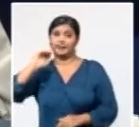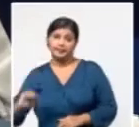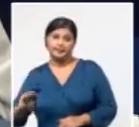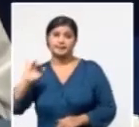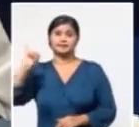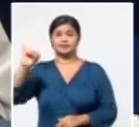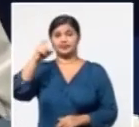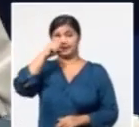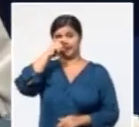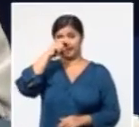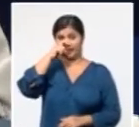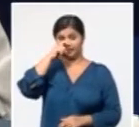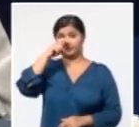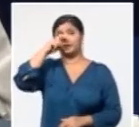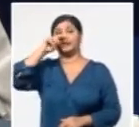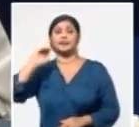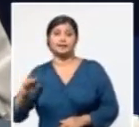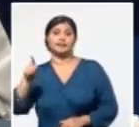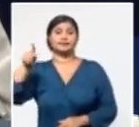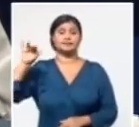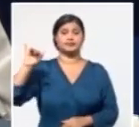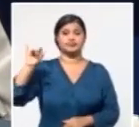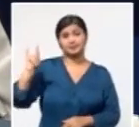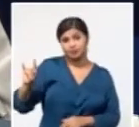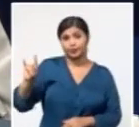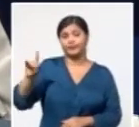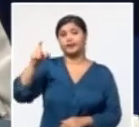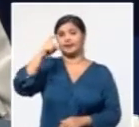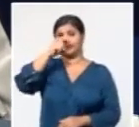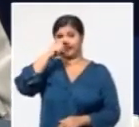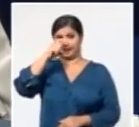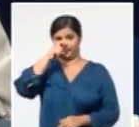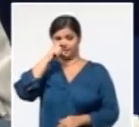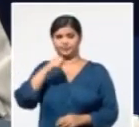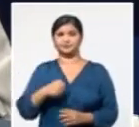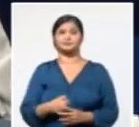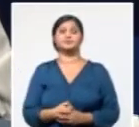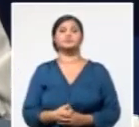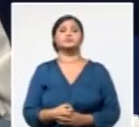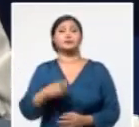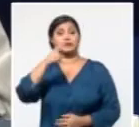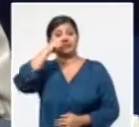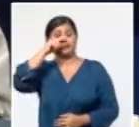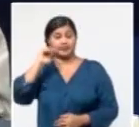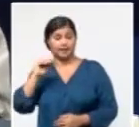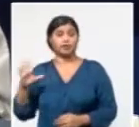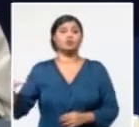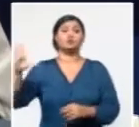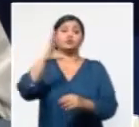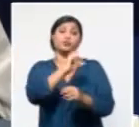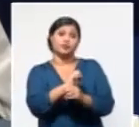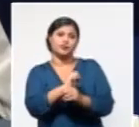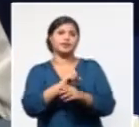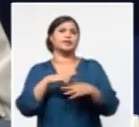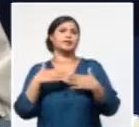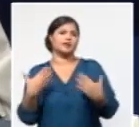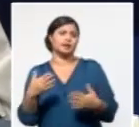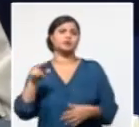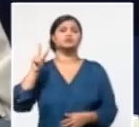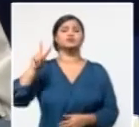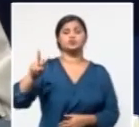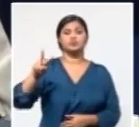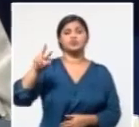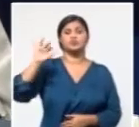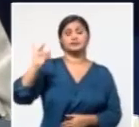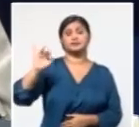one 19-year-old female. And in pediatric ages, there is a cumulative of